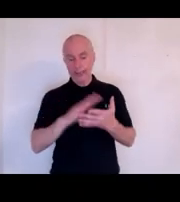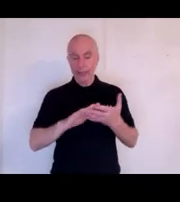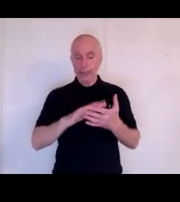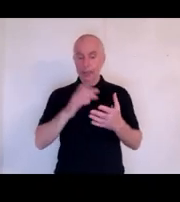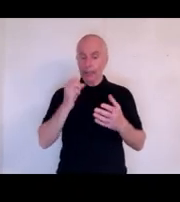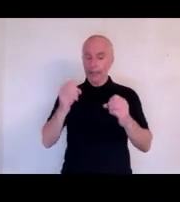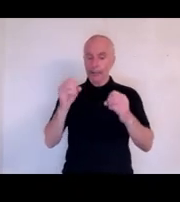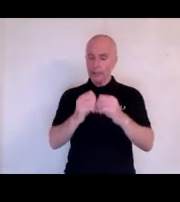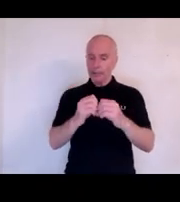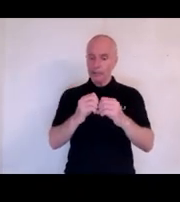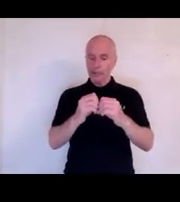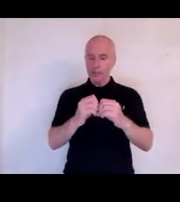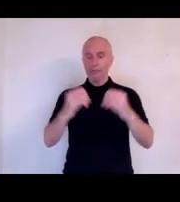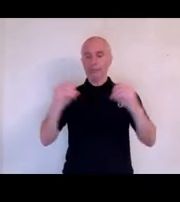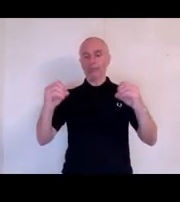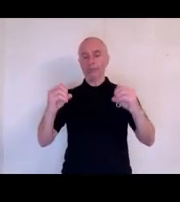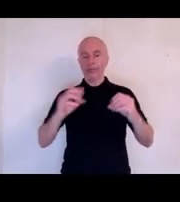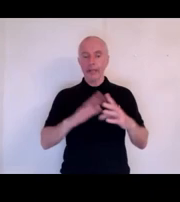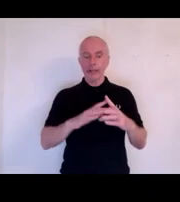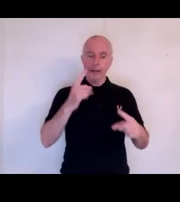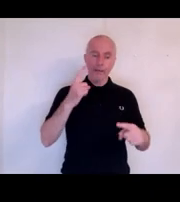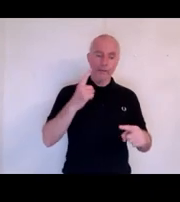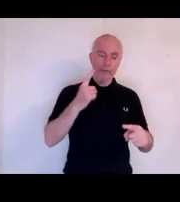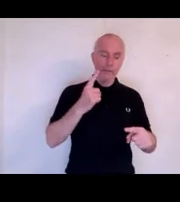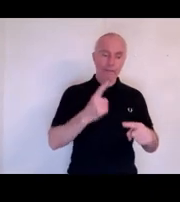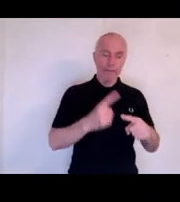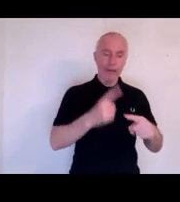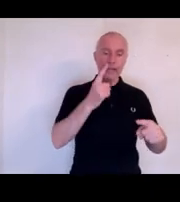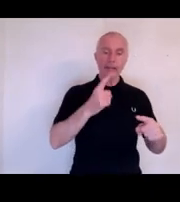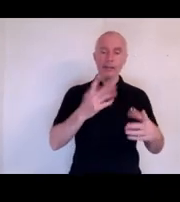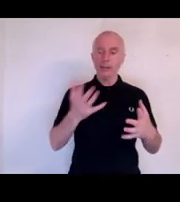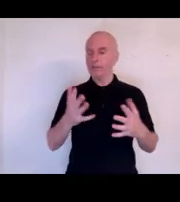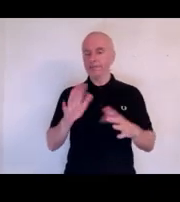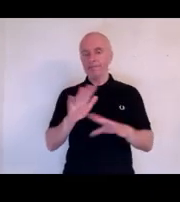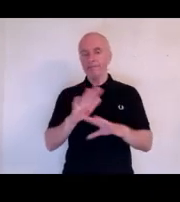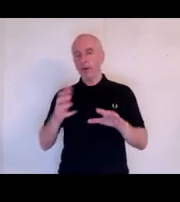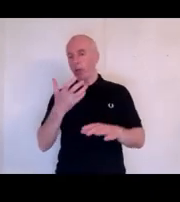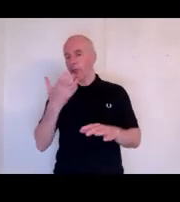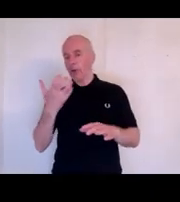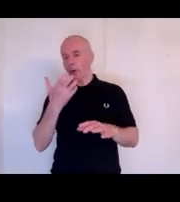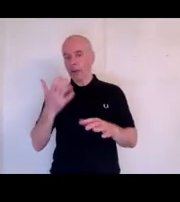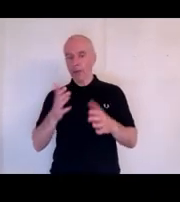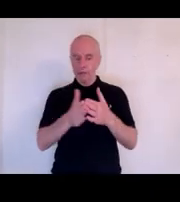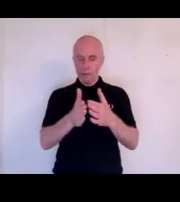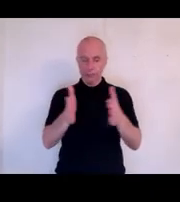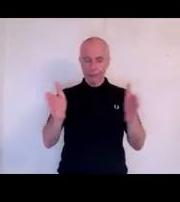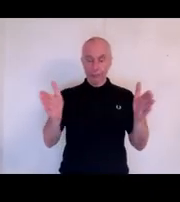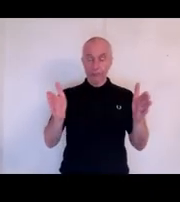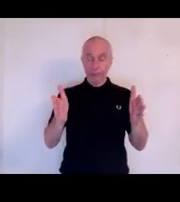rather than the thermal spectrum. And that's why they're particularly proposed for the